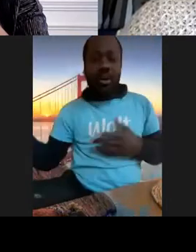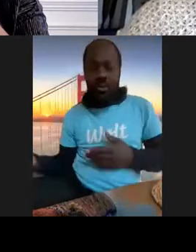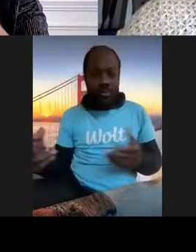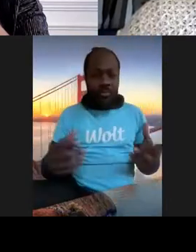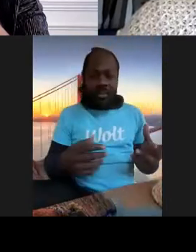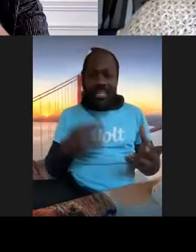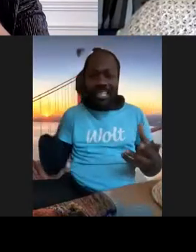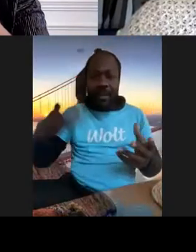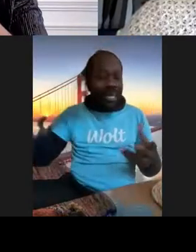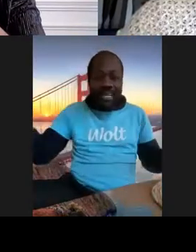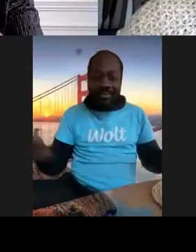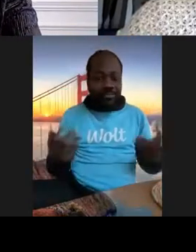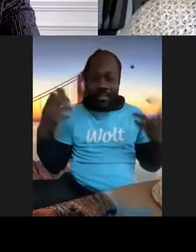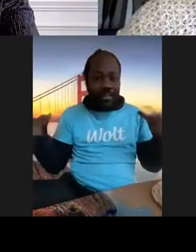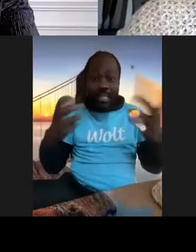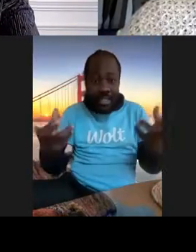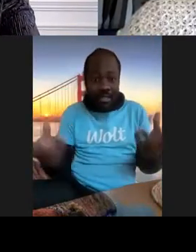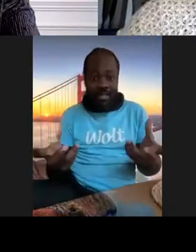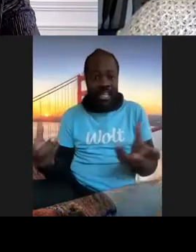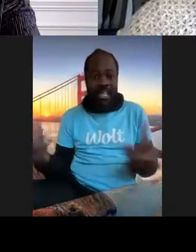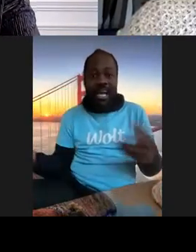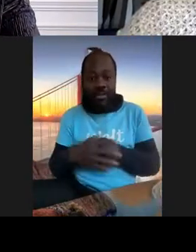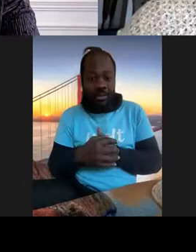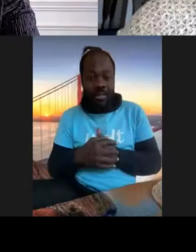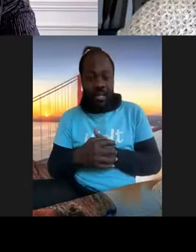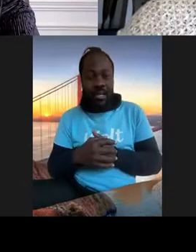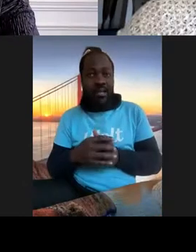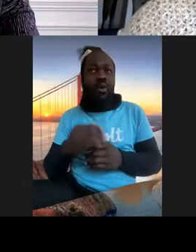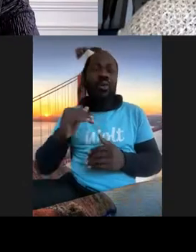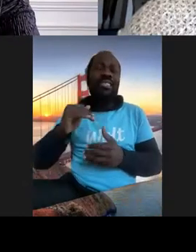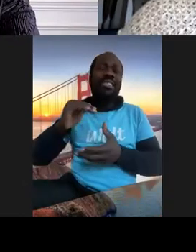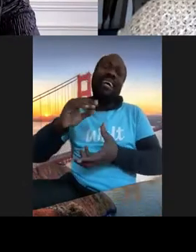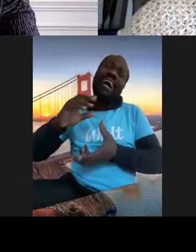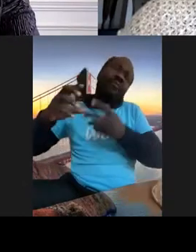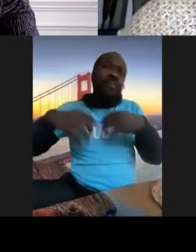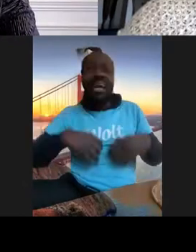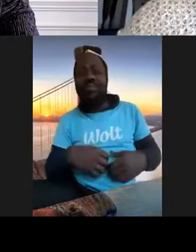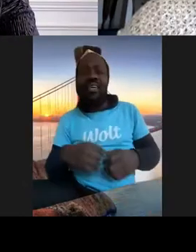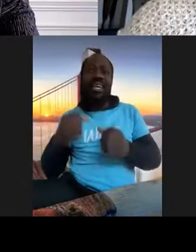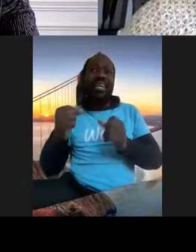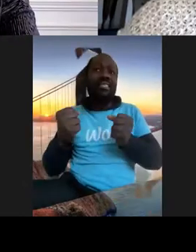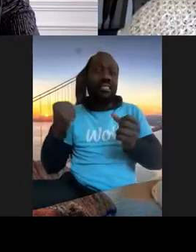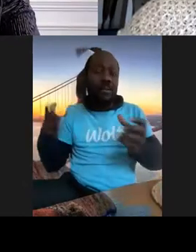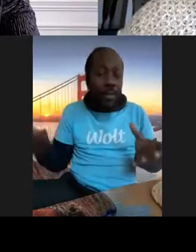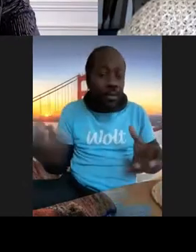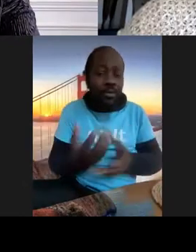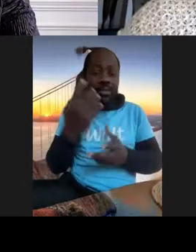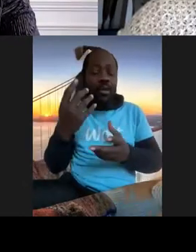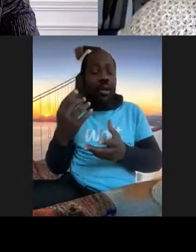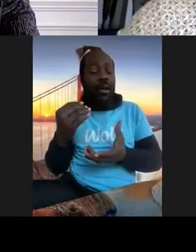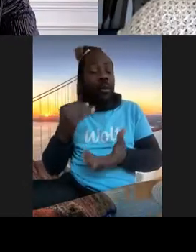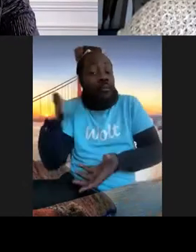you know, they start making decisions in the house. So it's, for me, I think it's